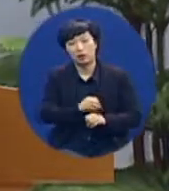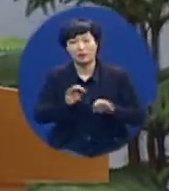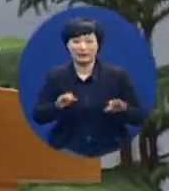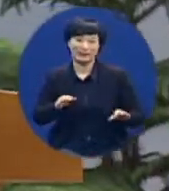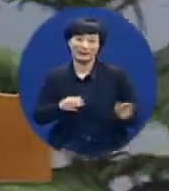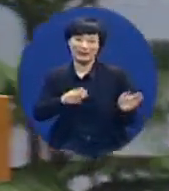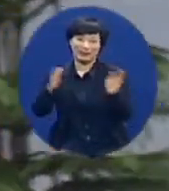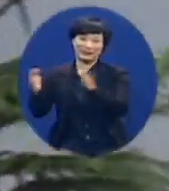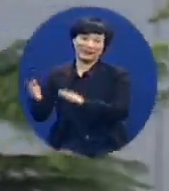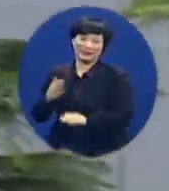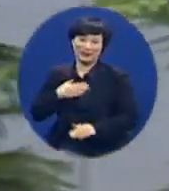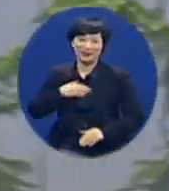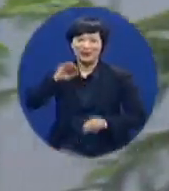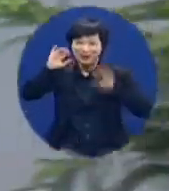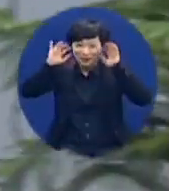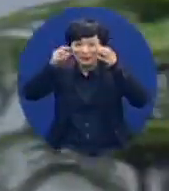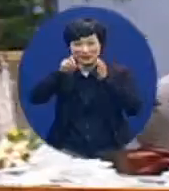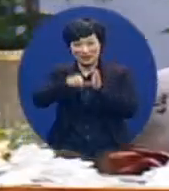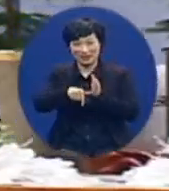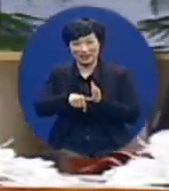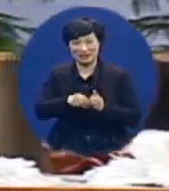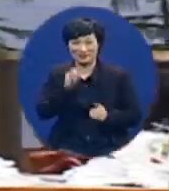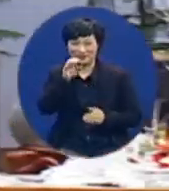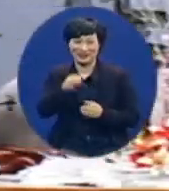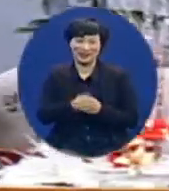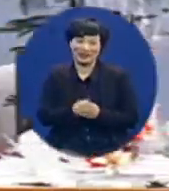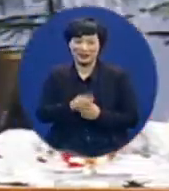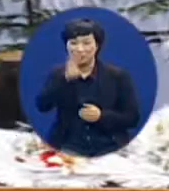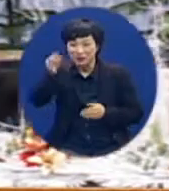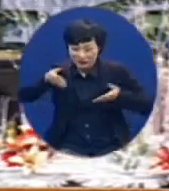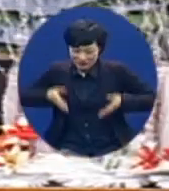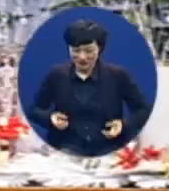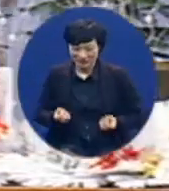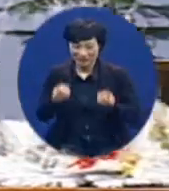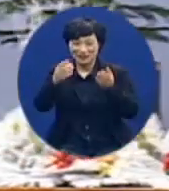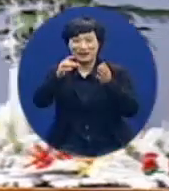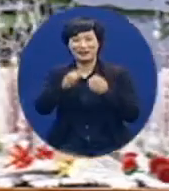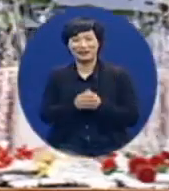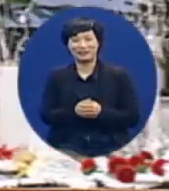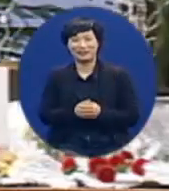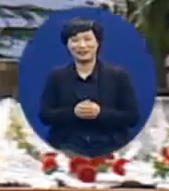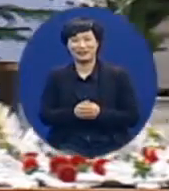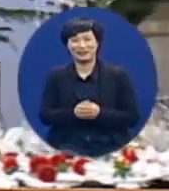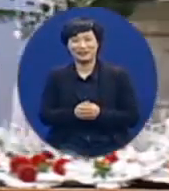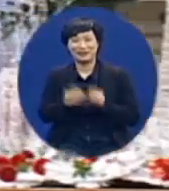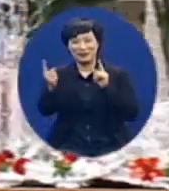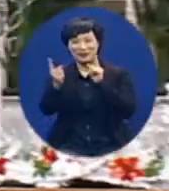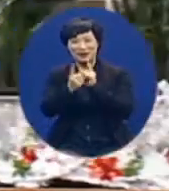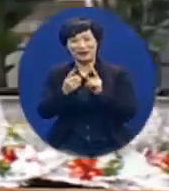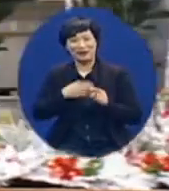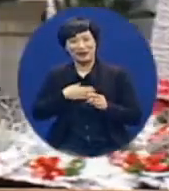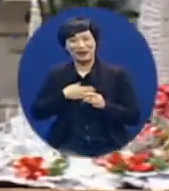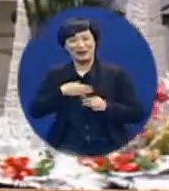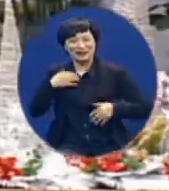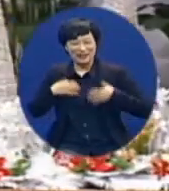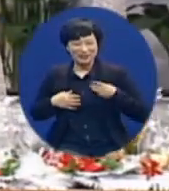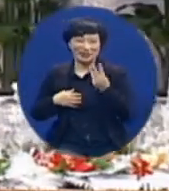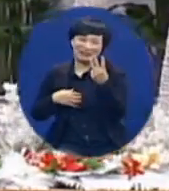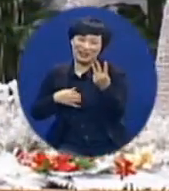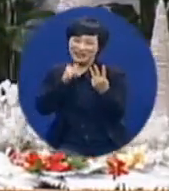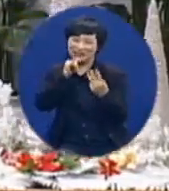When I was young, I had three happy things on Christmas Day. What were